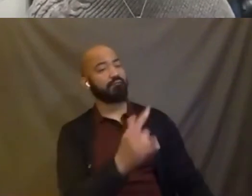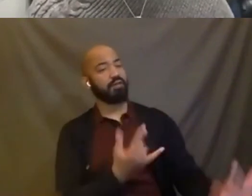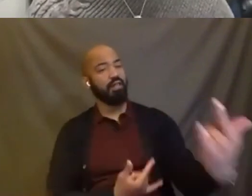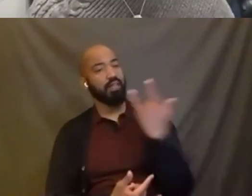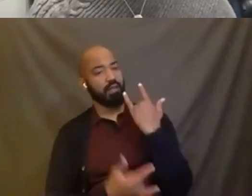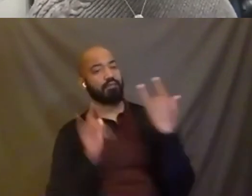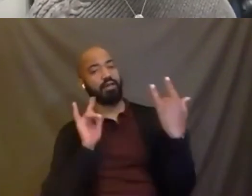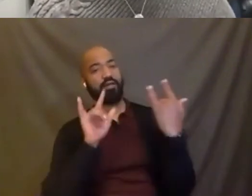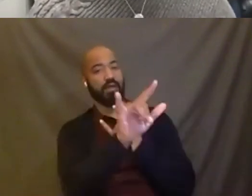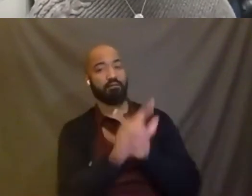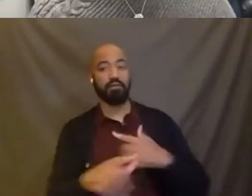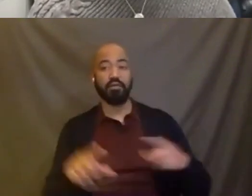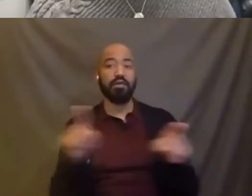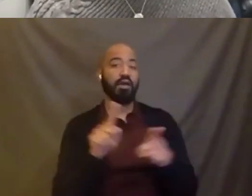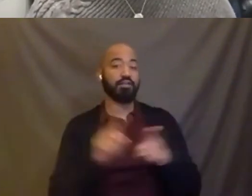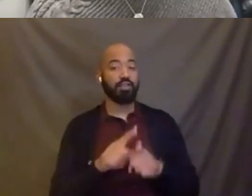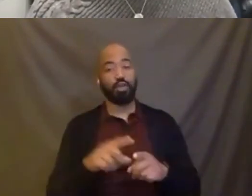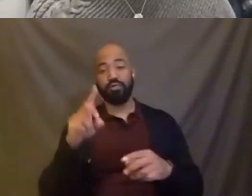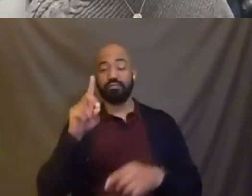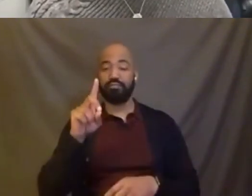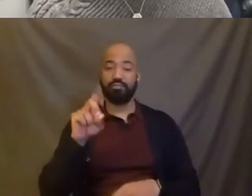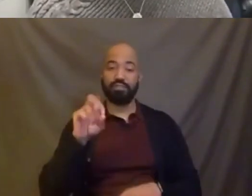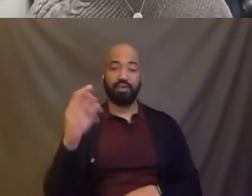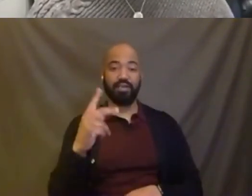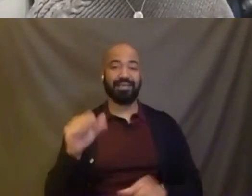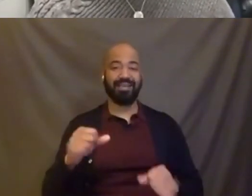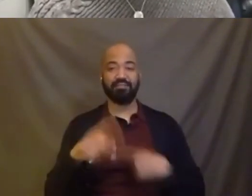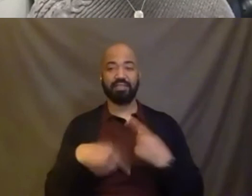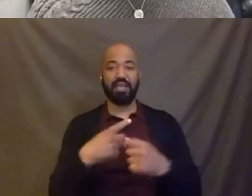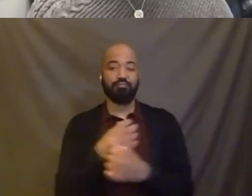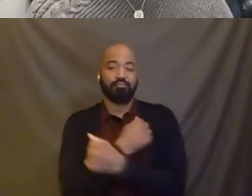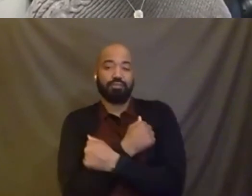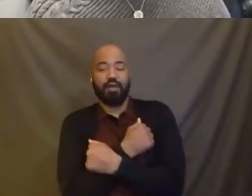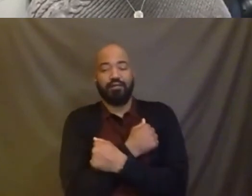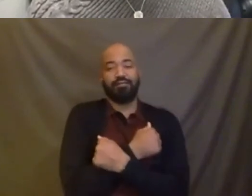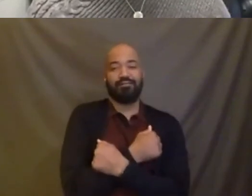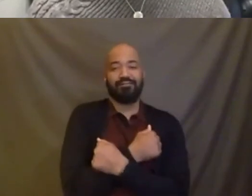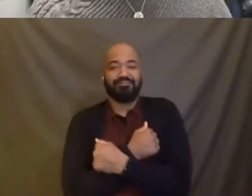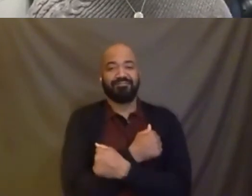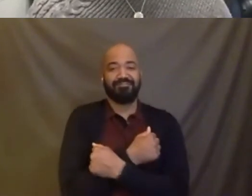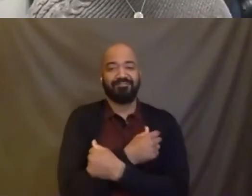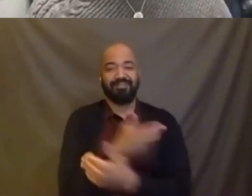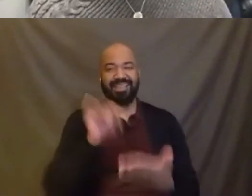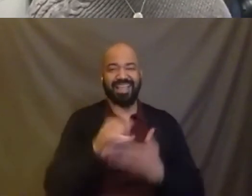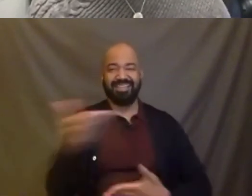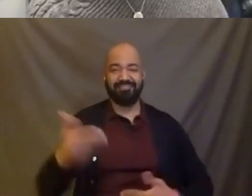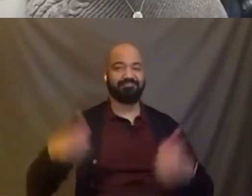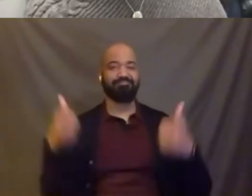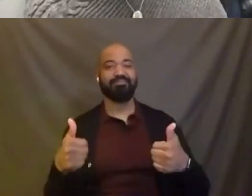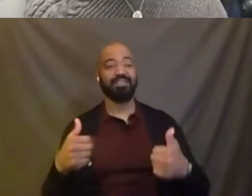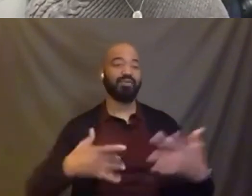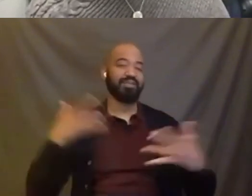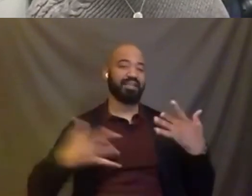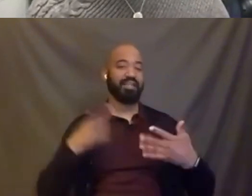and Derek can sign the love thing too, because I love watching Derek who does the love thing. So we are really thrilled that you were